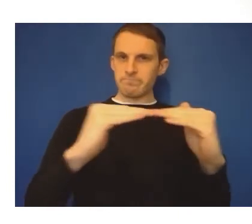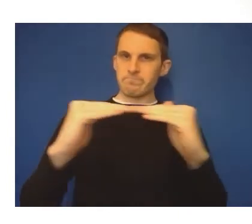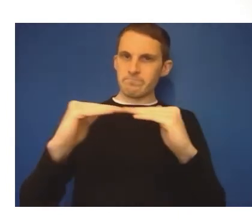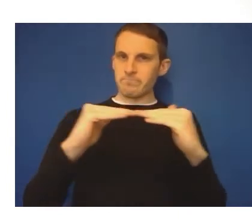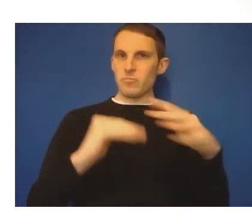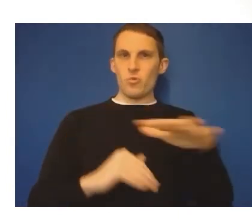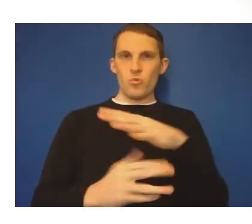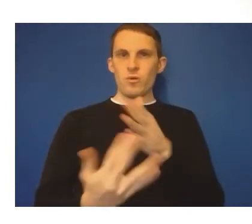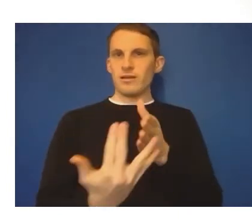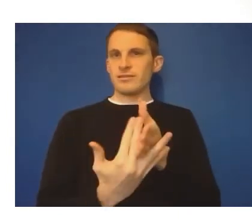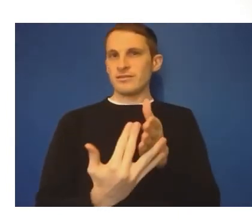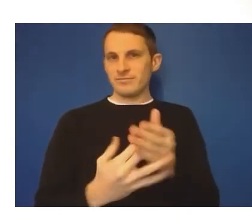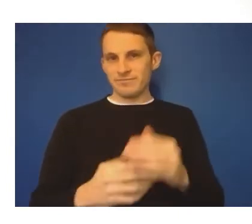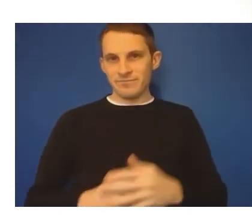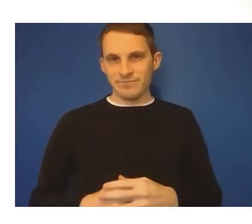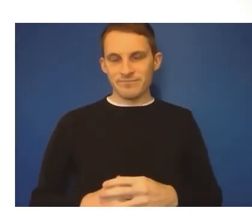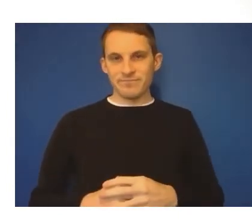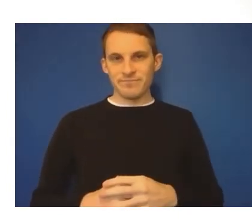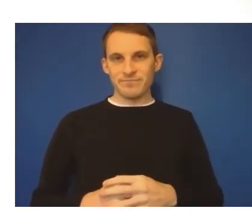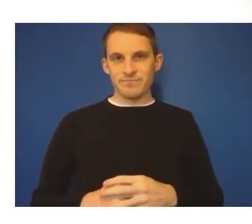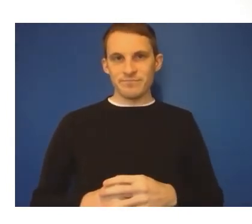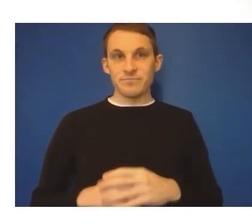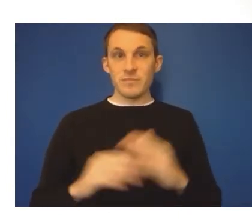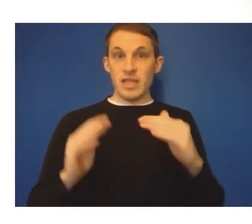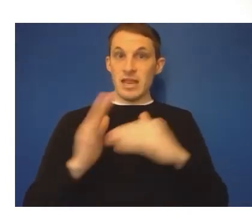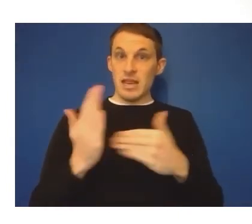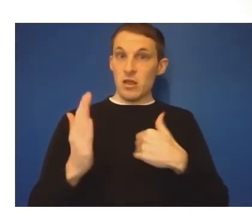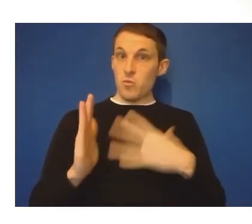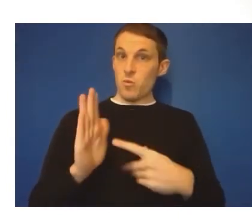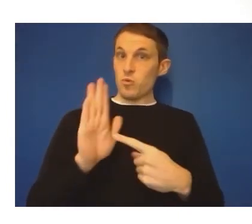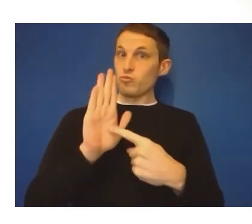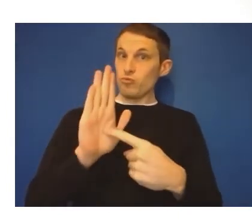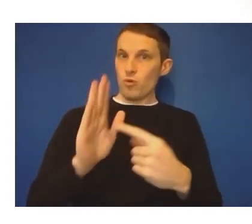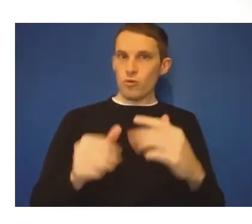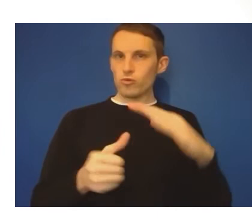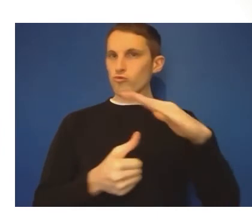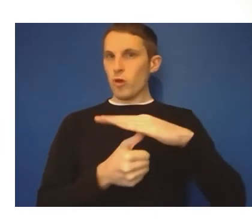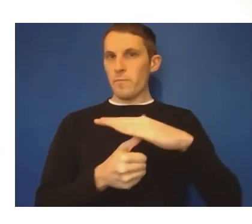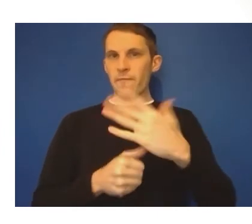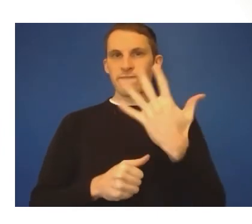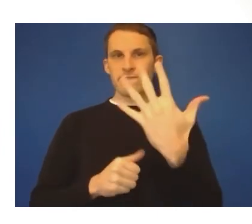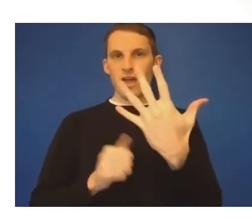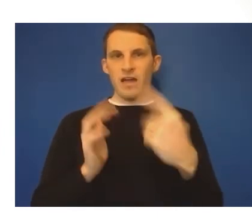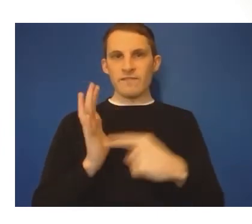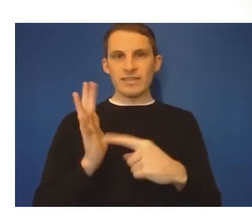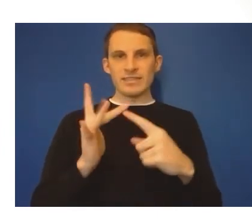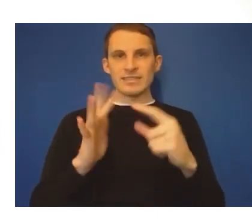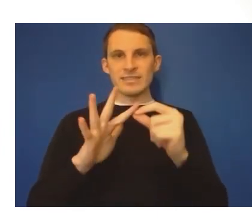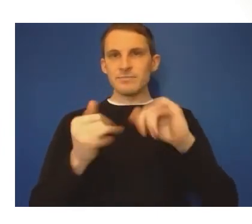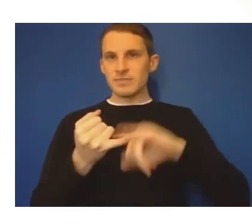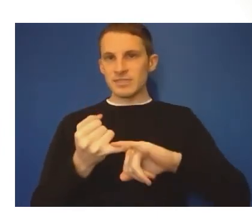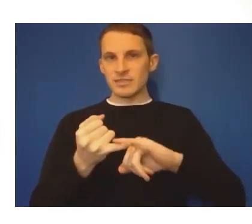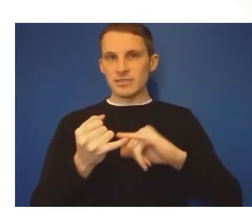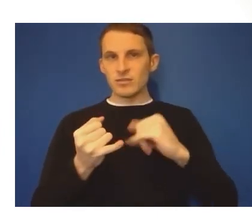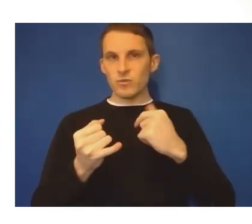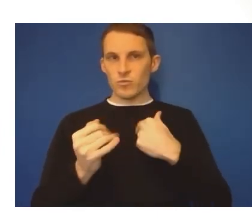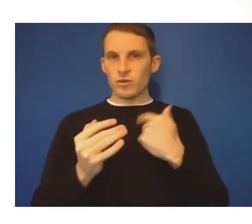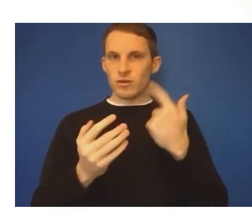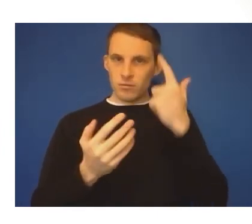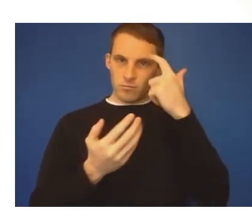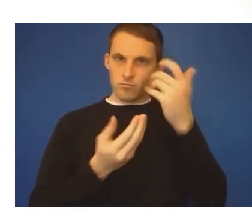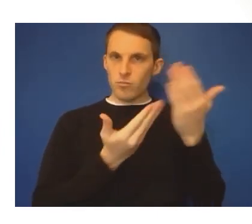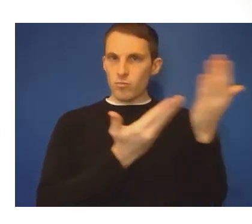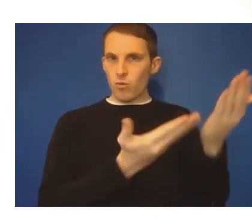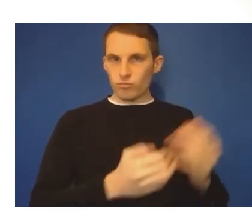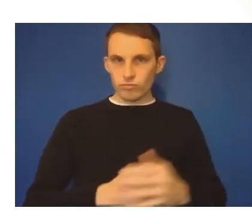just to finish up, I thought I'd show you the top 5 tips that we proposed to give you an idea of the details. And